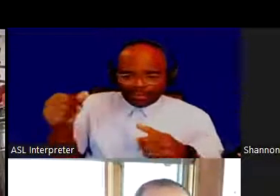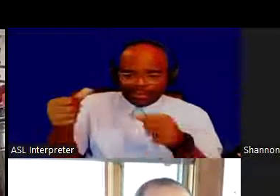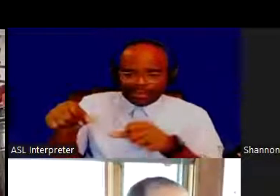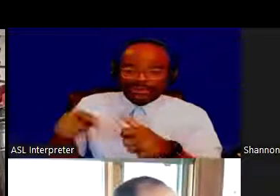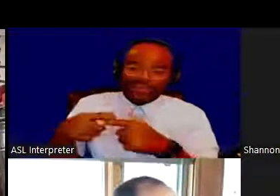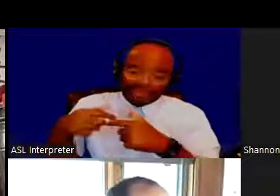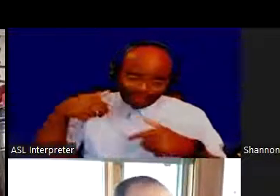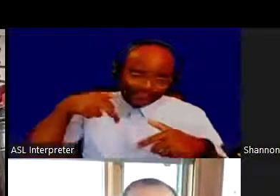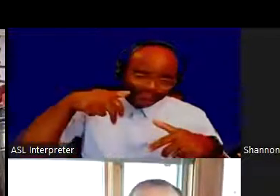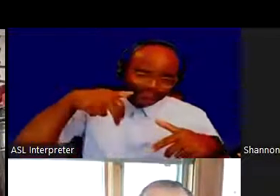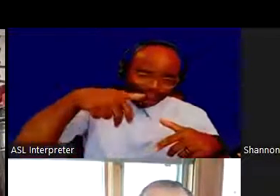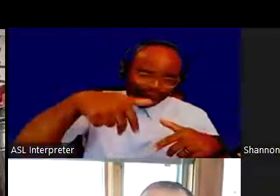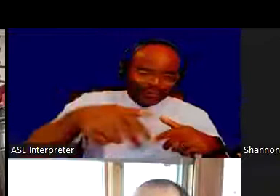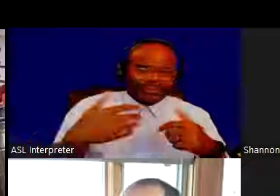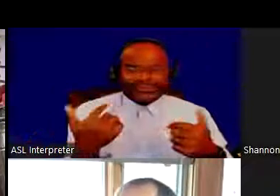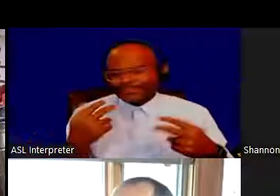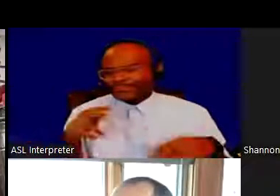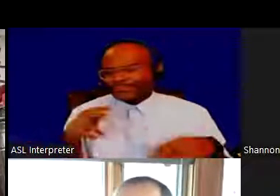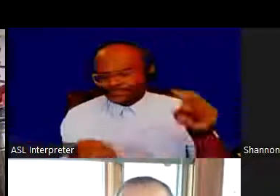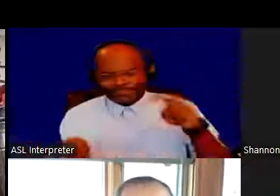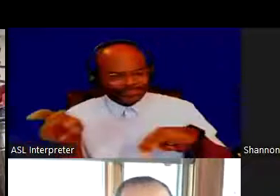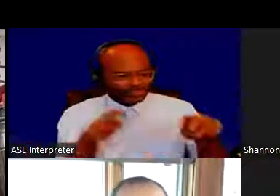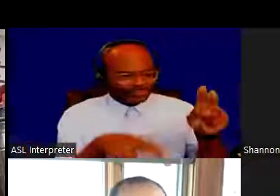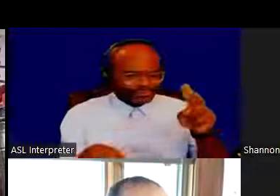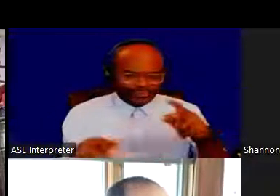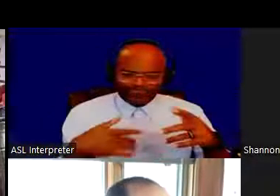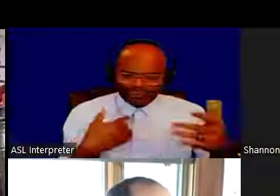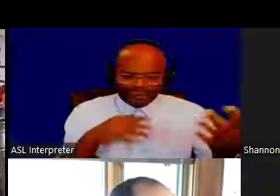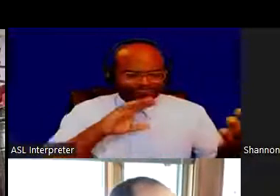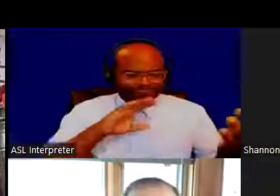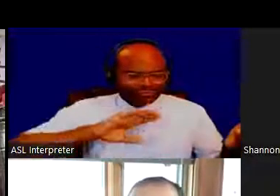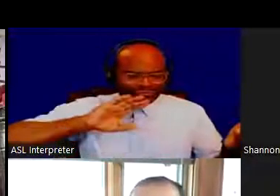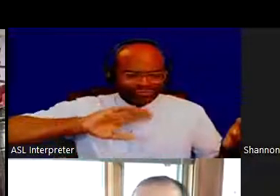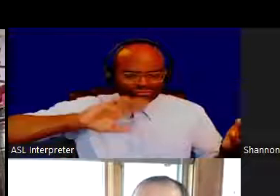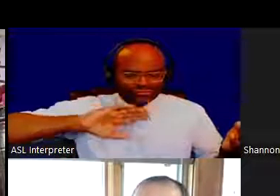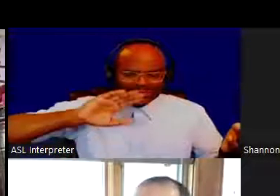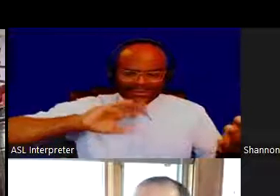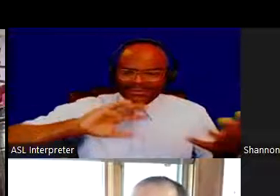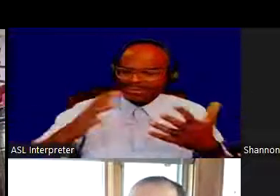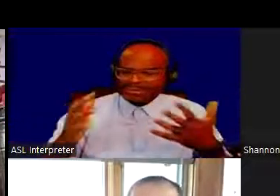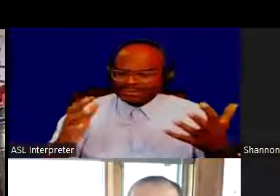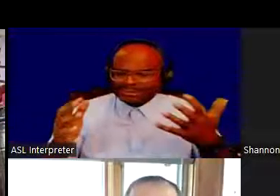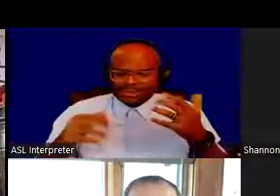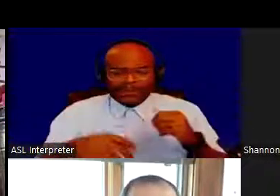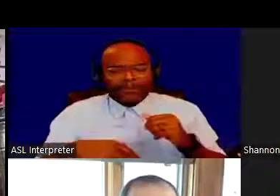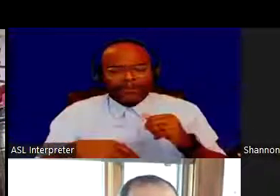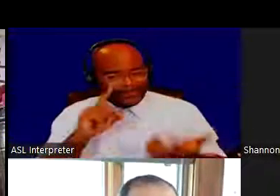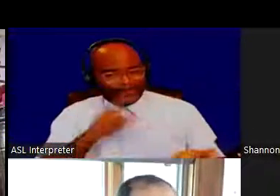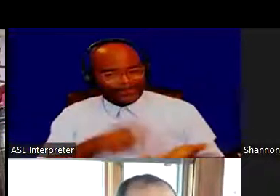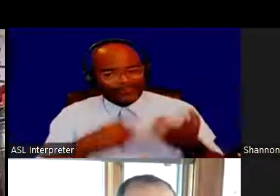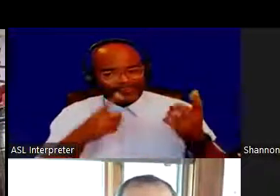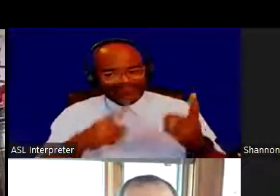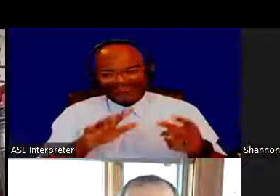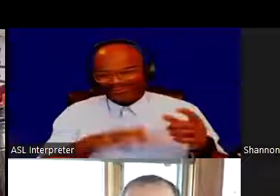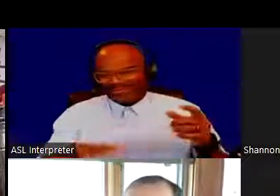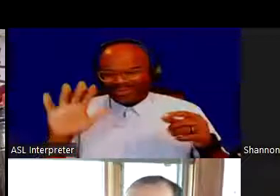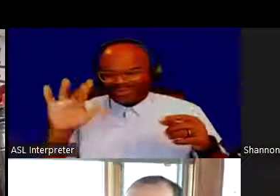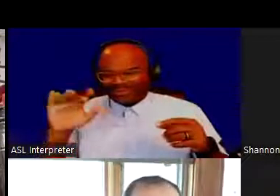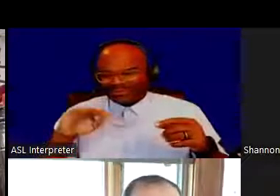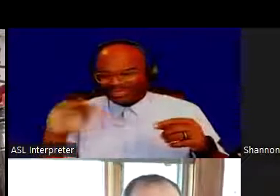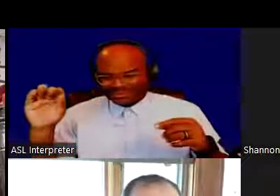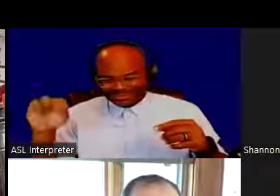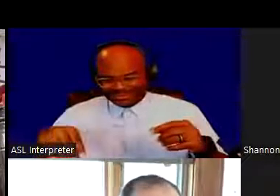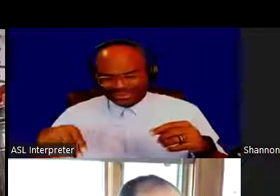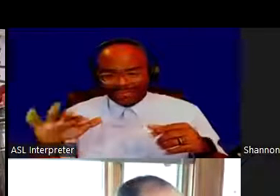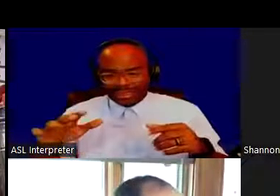And as we're walking around, getting frustrated, we also observe that about 25% of the store